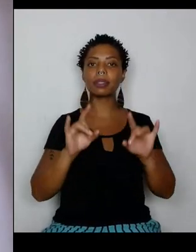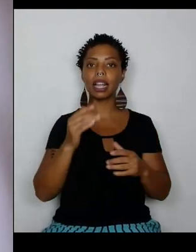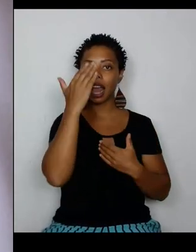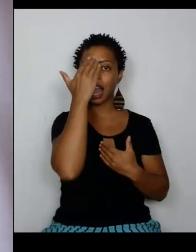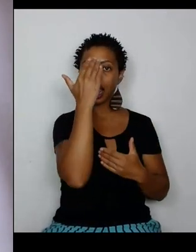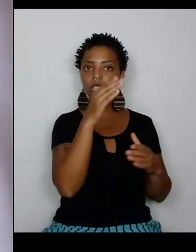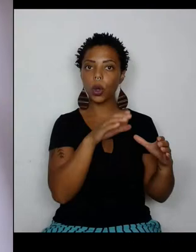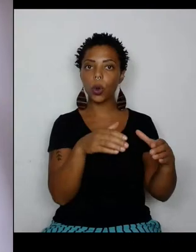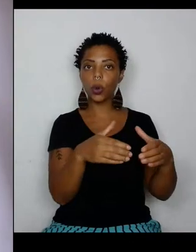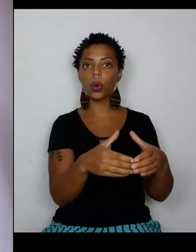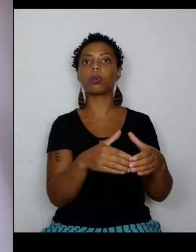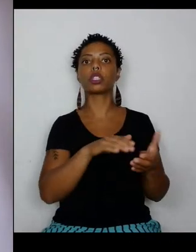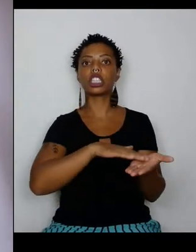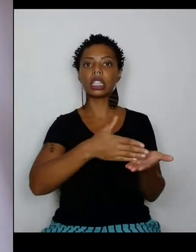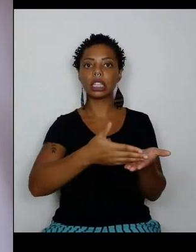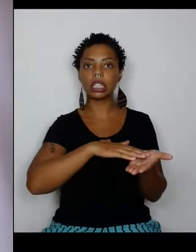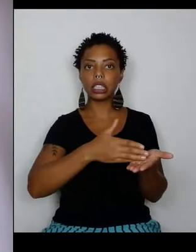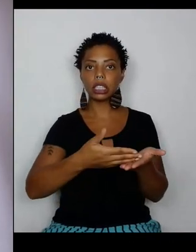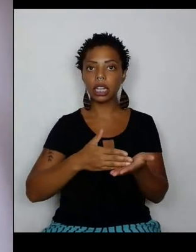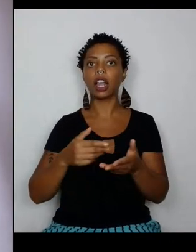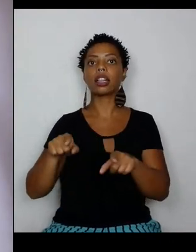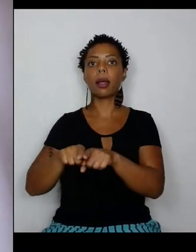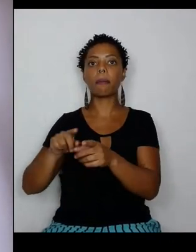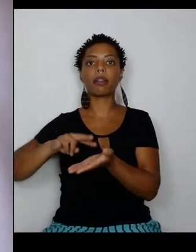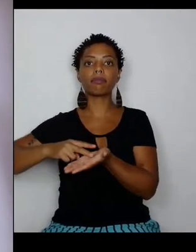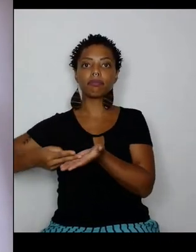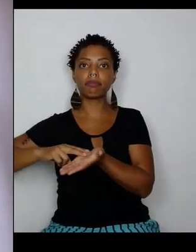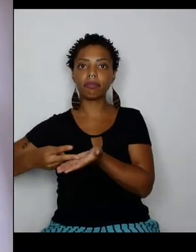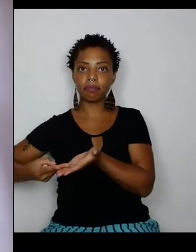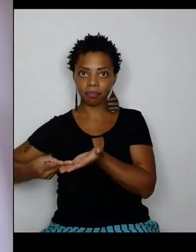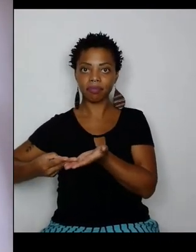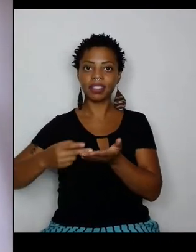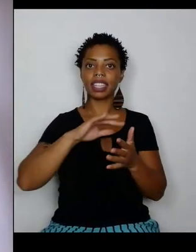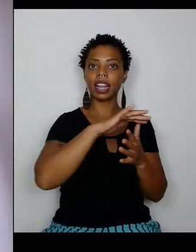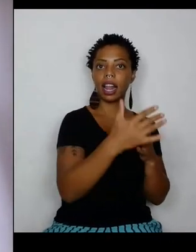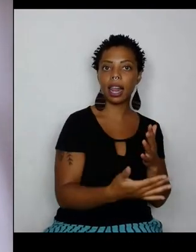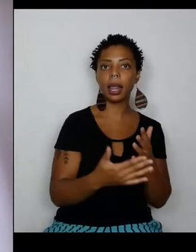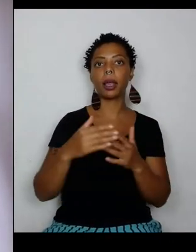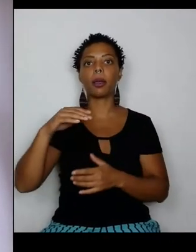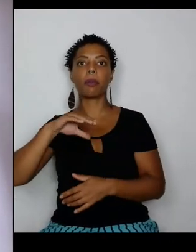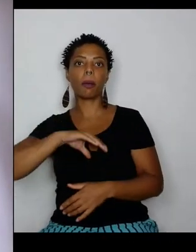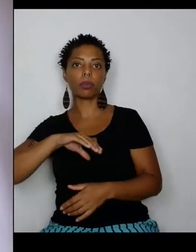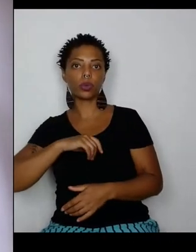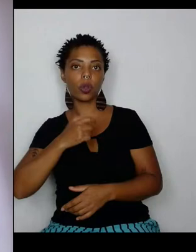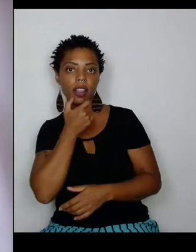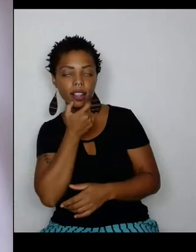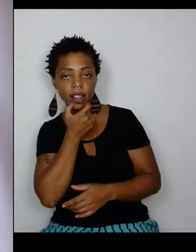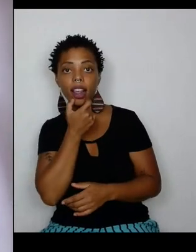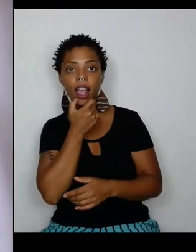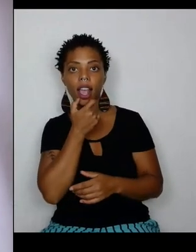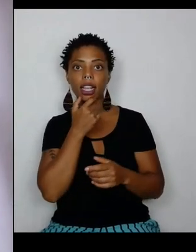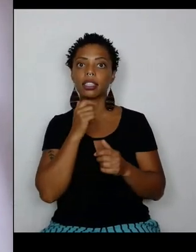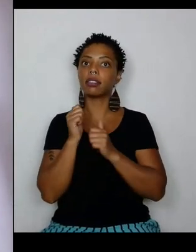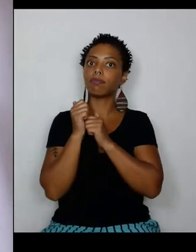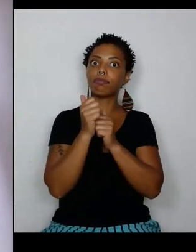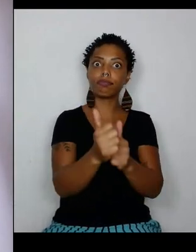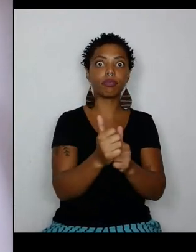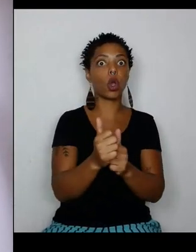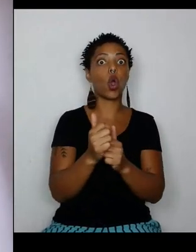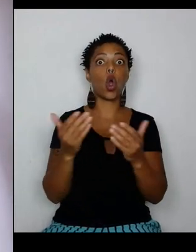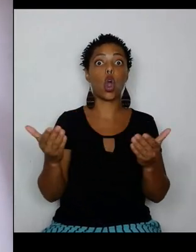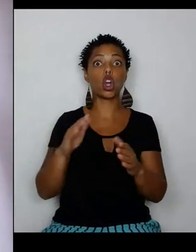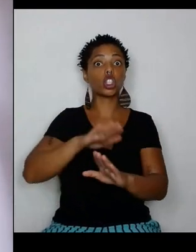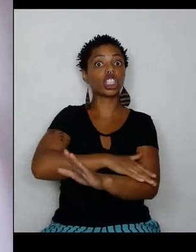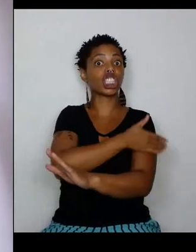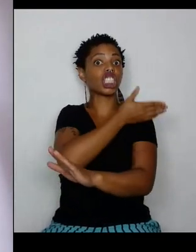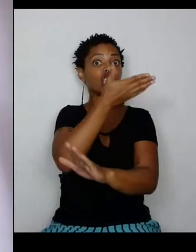especially thank the team of translators and interpreters as well as sign language interpreters that will be here all throughout our